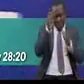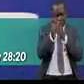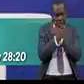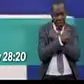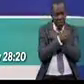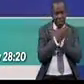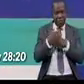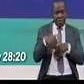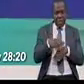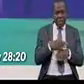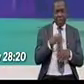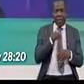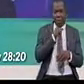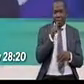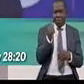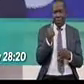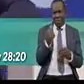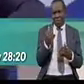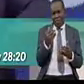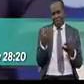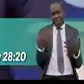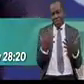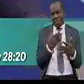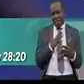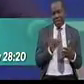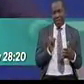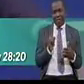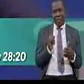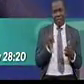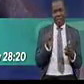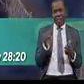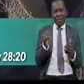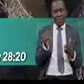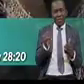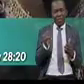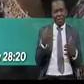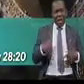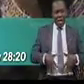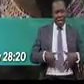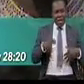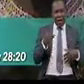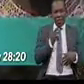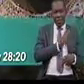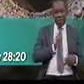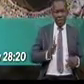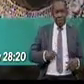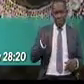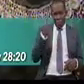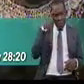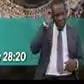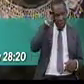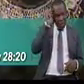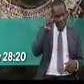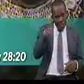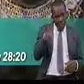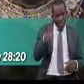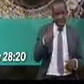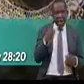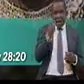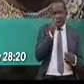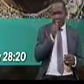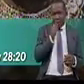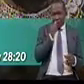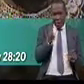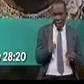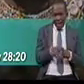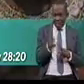endured as seeing him. Tell me, who is invisible? When he was